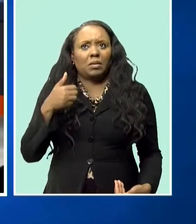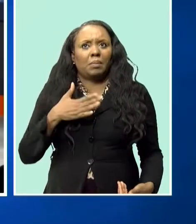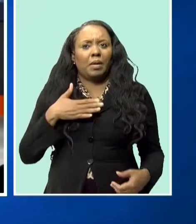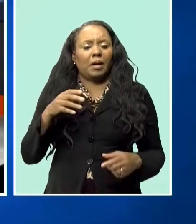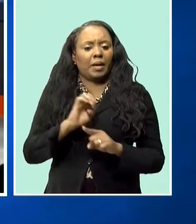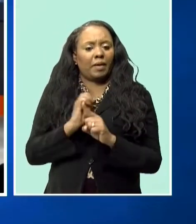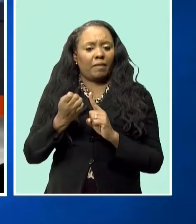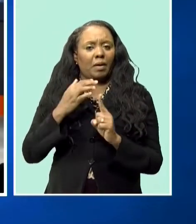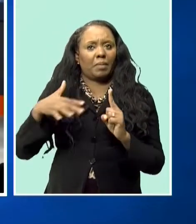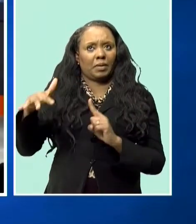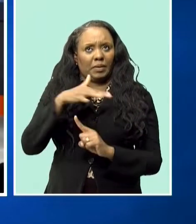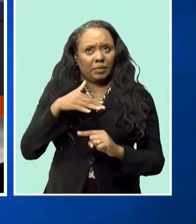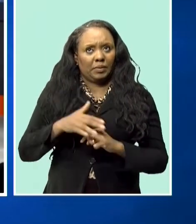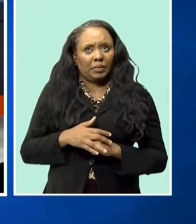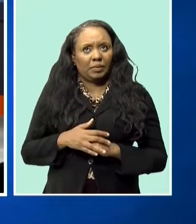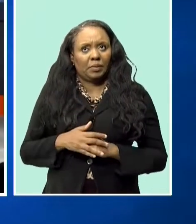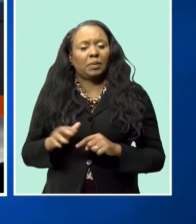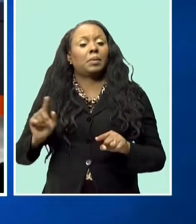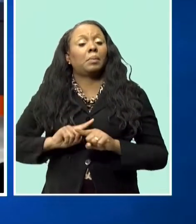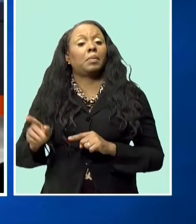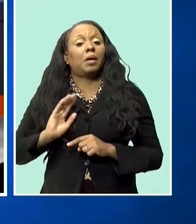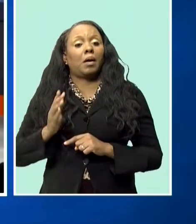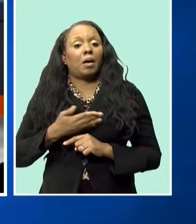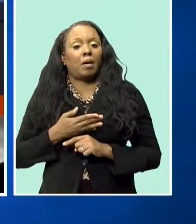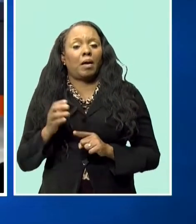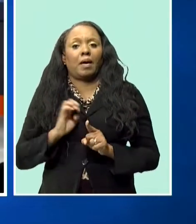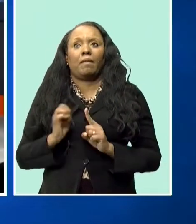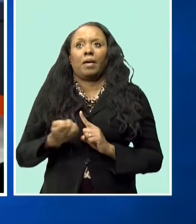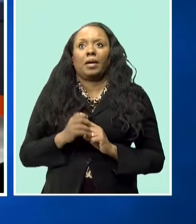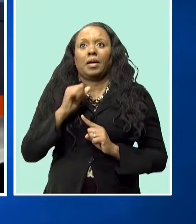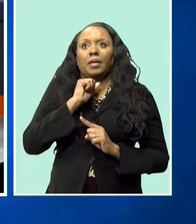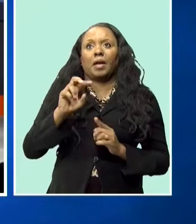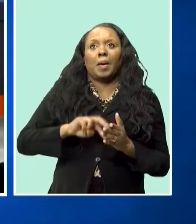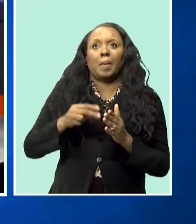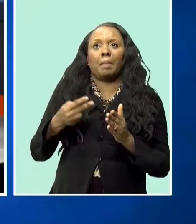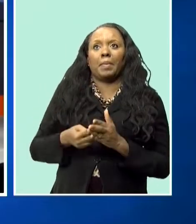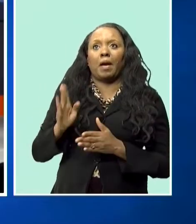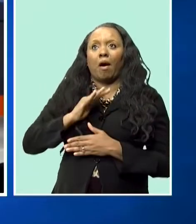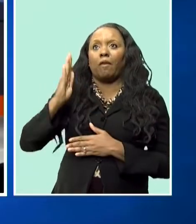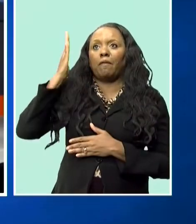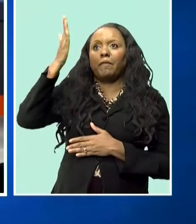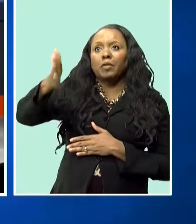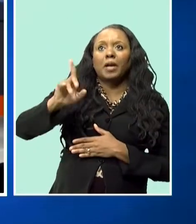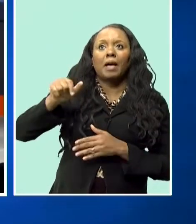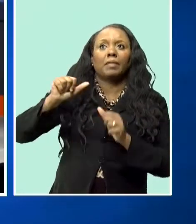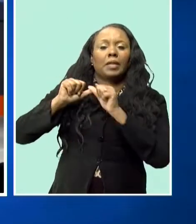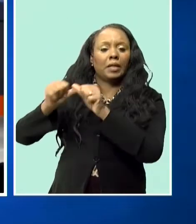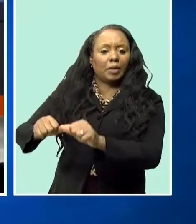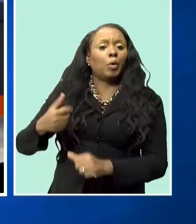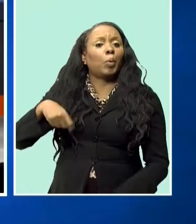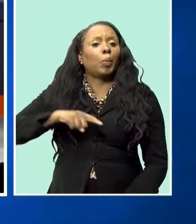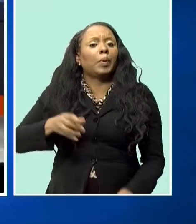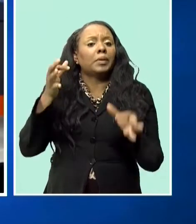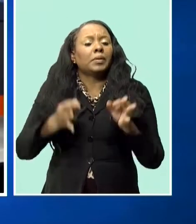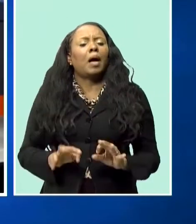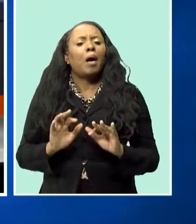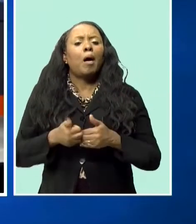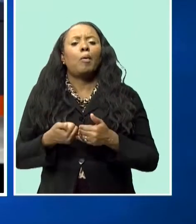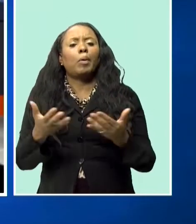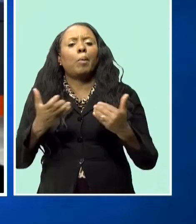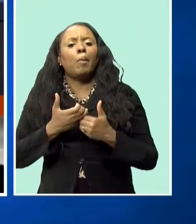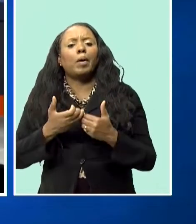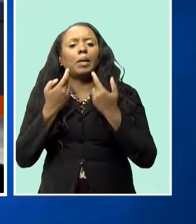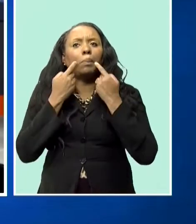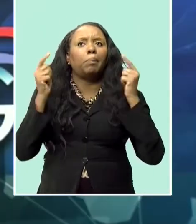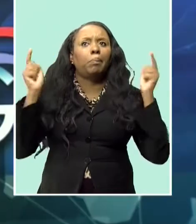that the environment in which we live in doesn't determine our destiny, that it is up to us where we need to go and how we want to get